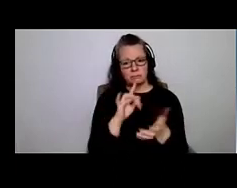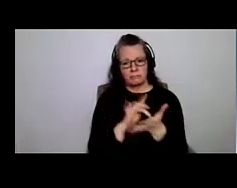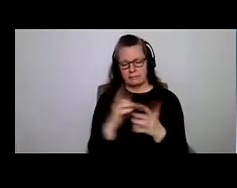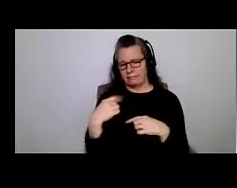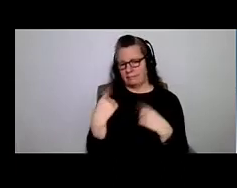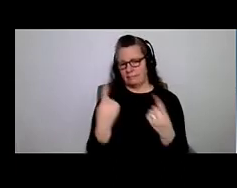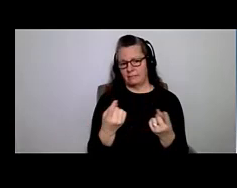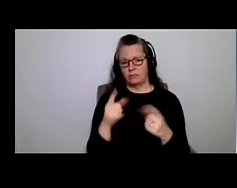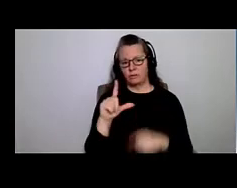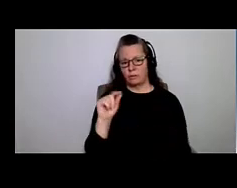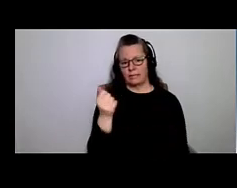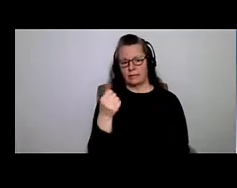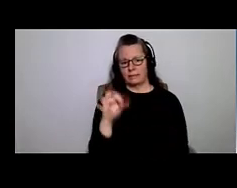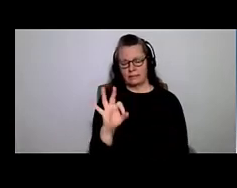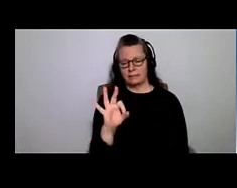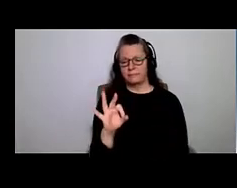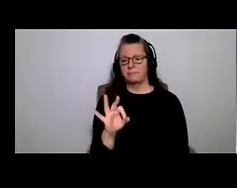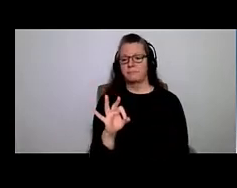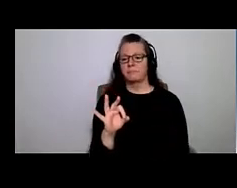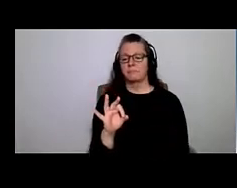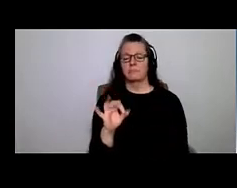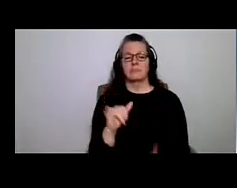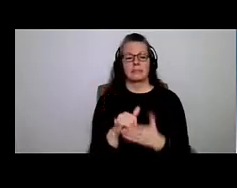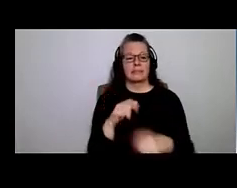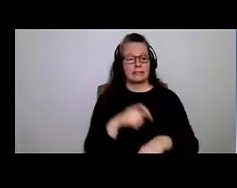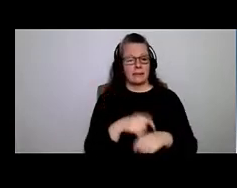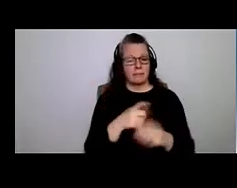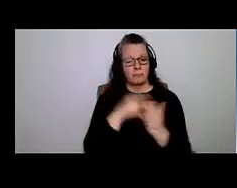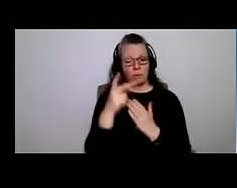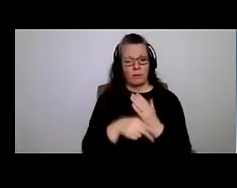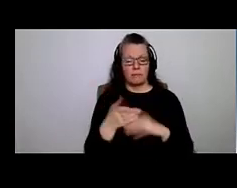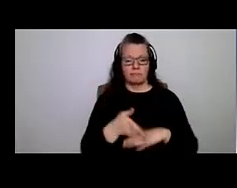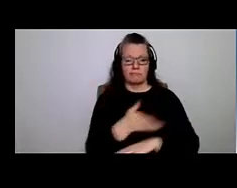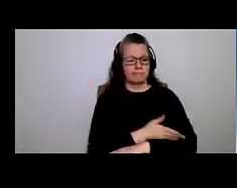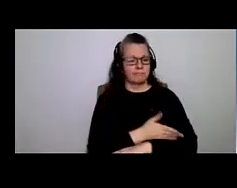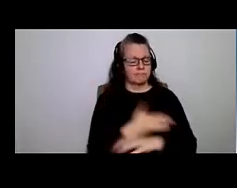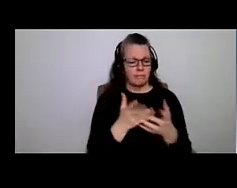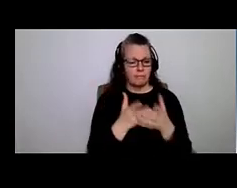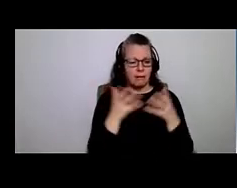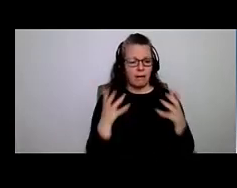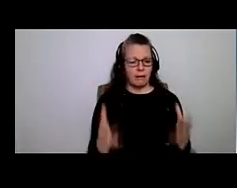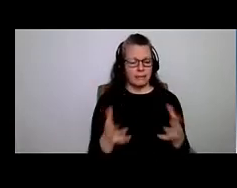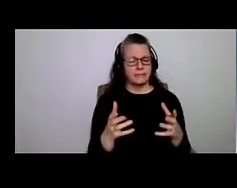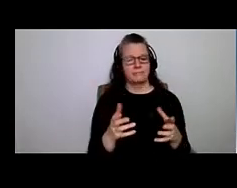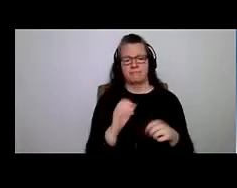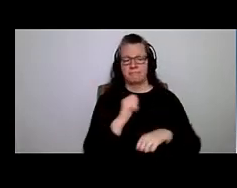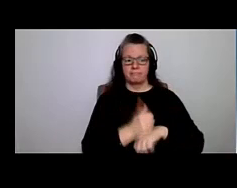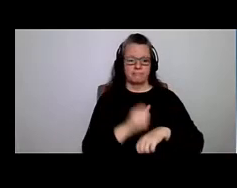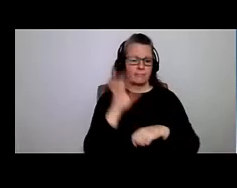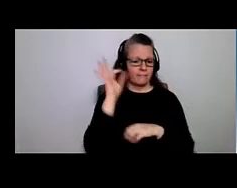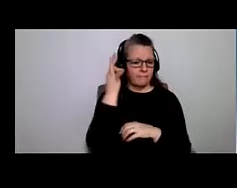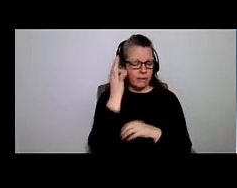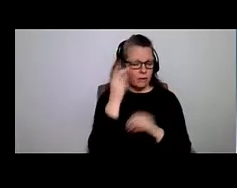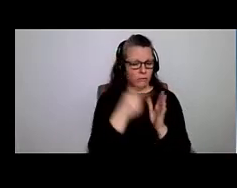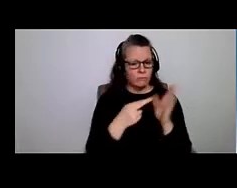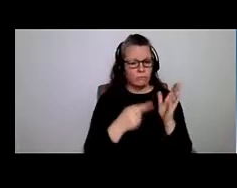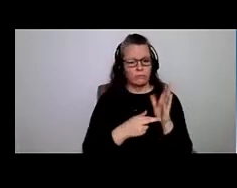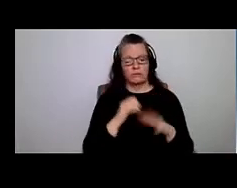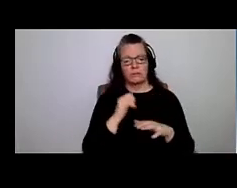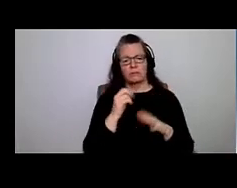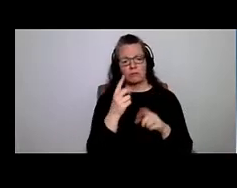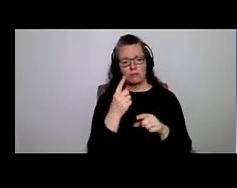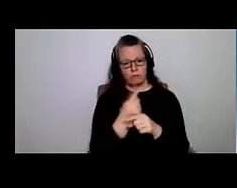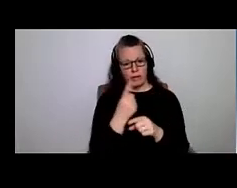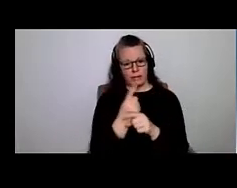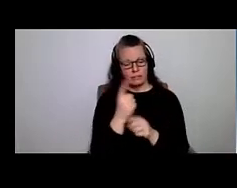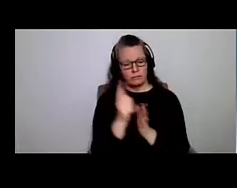2019. Since then, the program has seen much progress: an issuance of a final federal rule putting the regulatory framework in place,